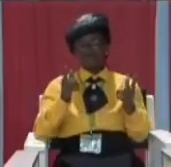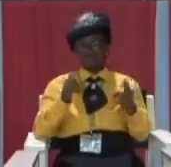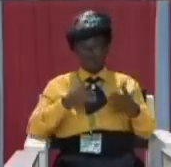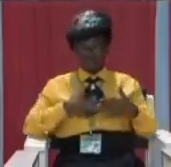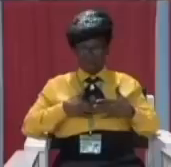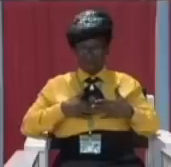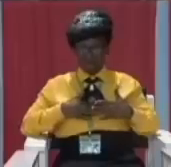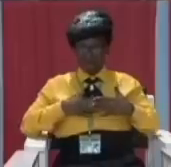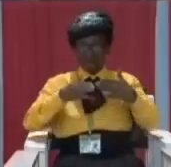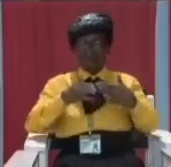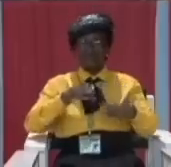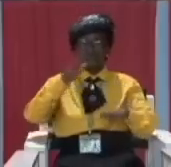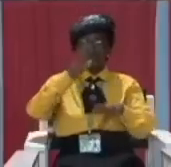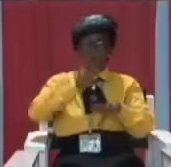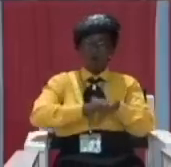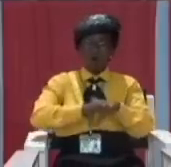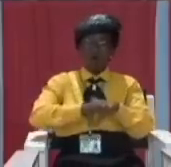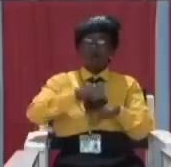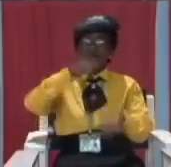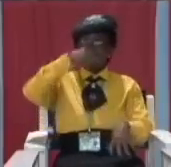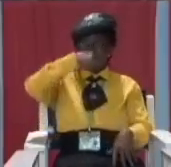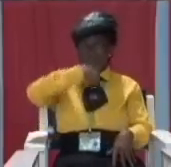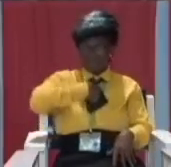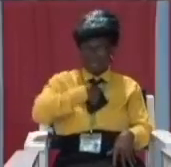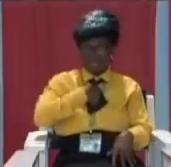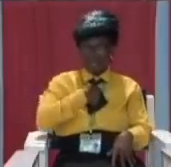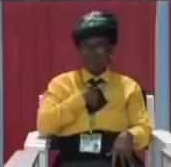Breathe on me.